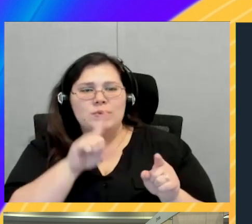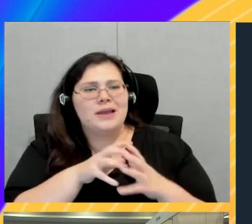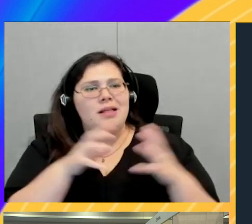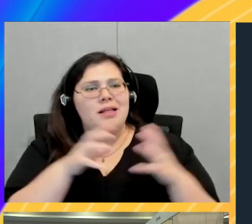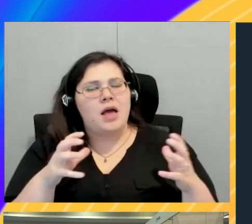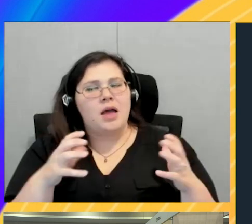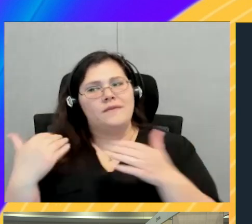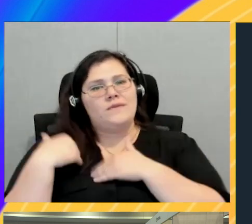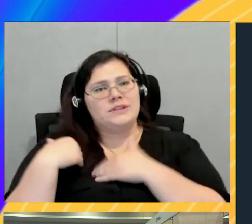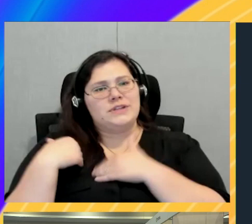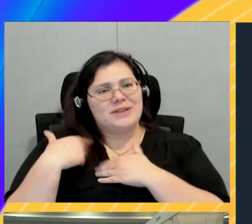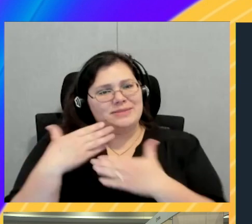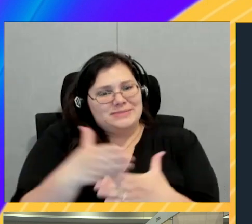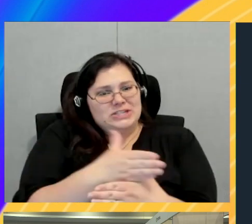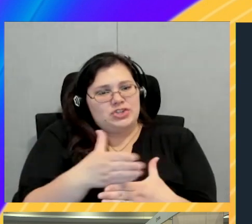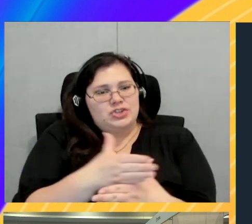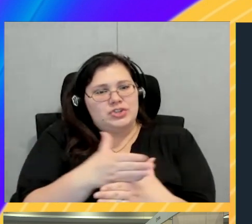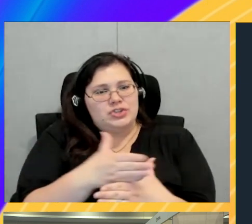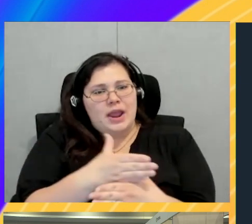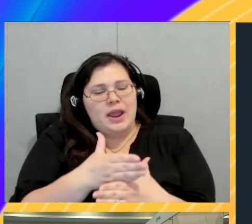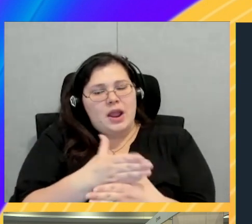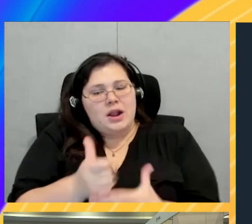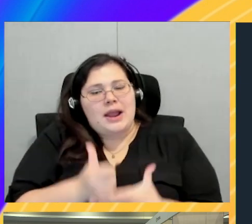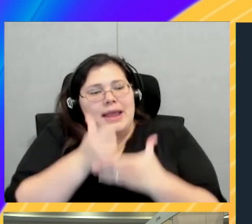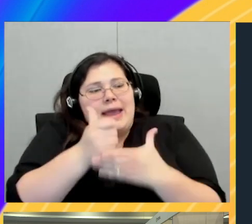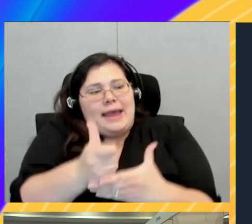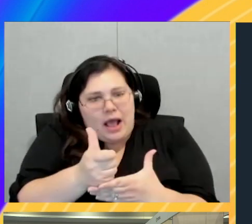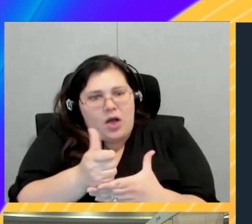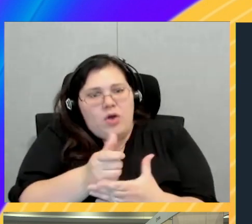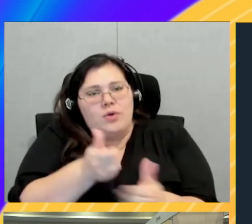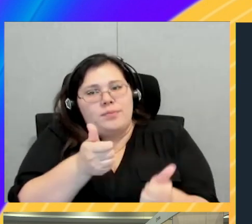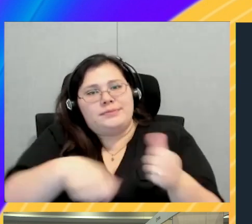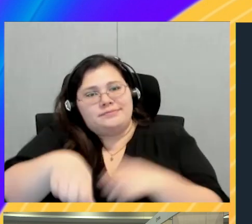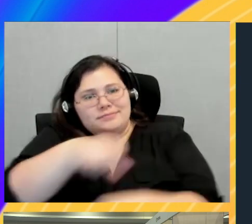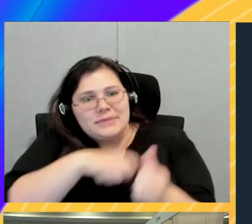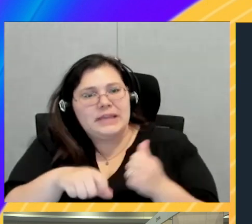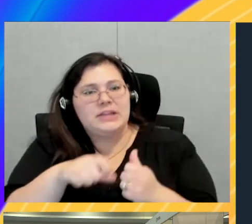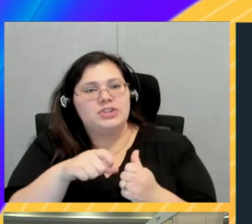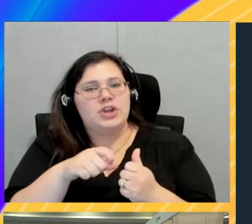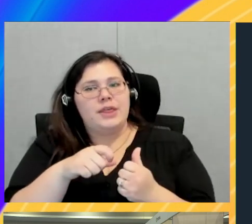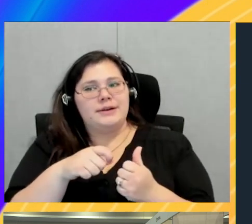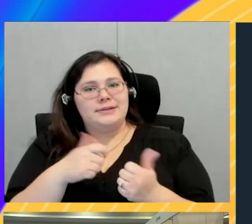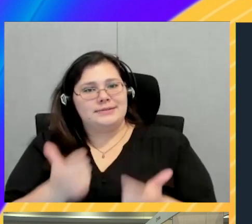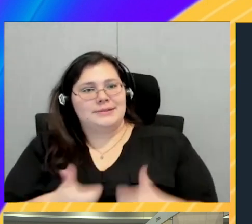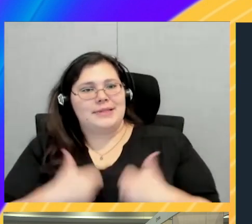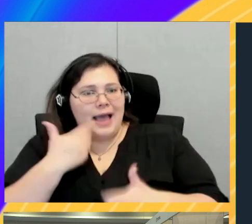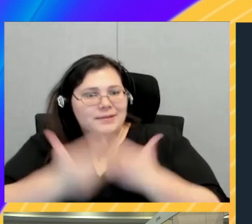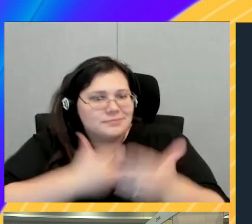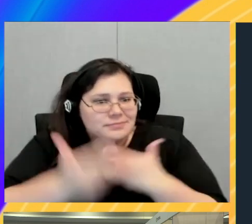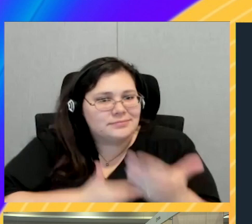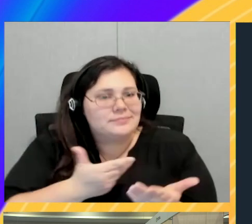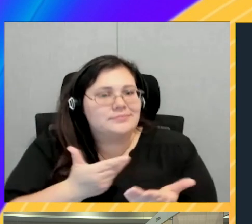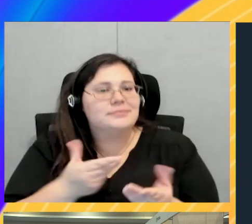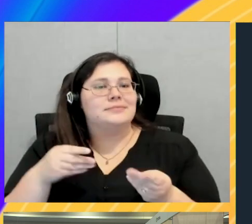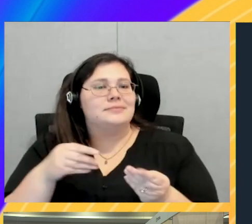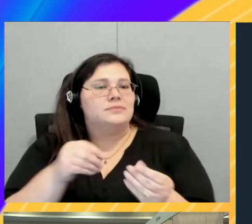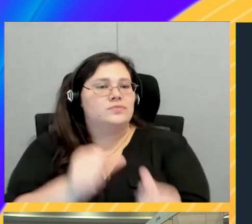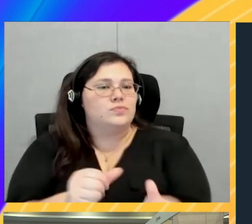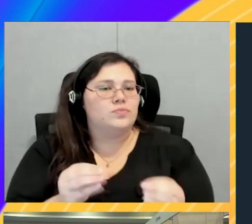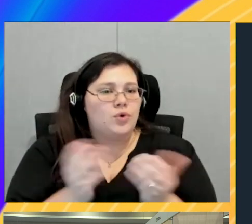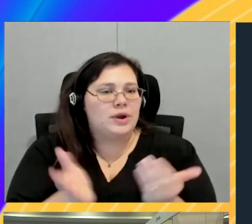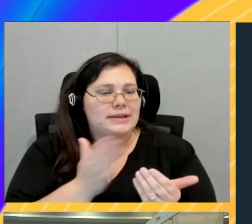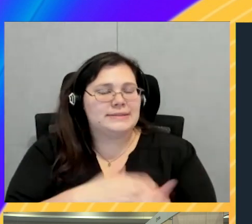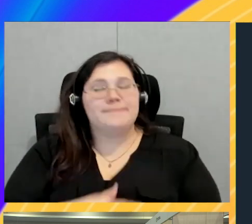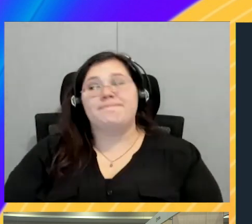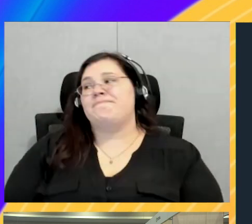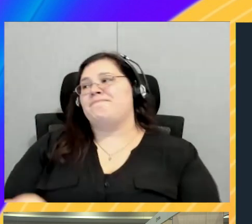and make each other's lives easier. So that's been a really good experience on my side. I think a great example in my experience of